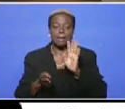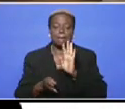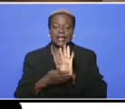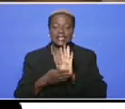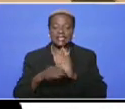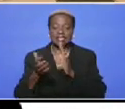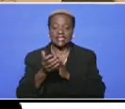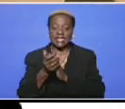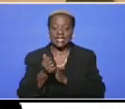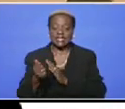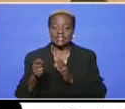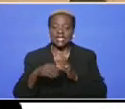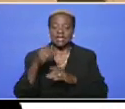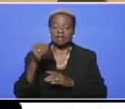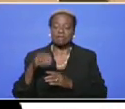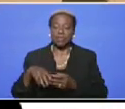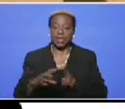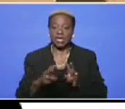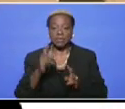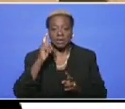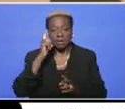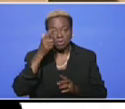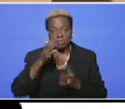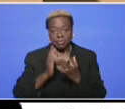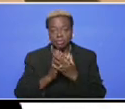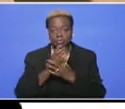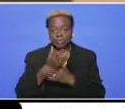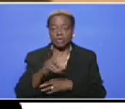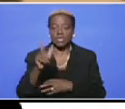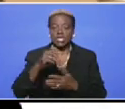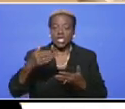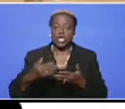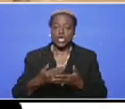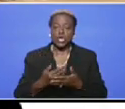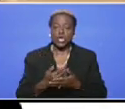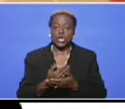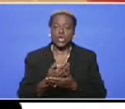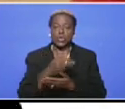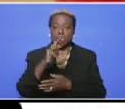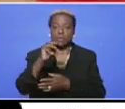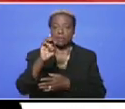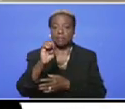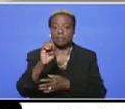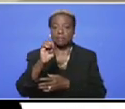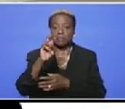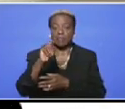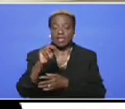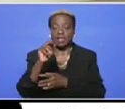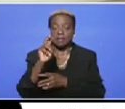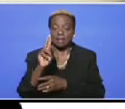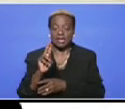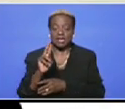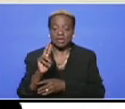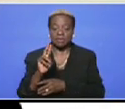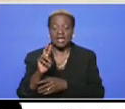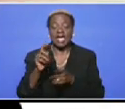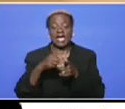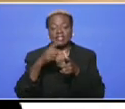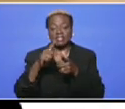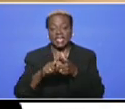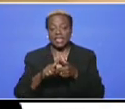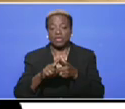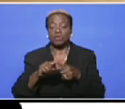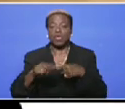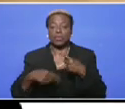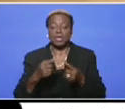out of the way, we looked through Luciano's new menu and selected a few popular food items. Once that was done, we went through two